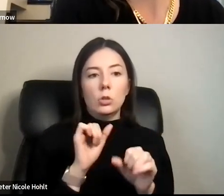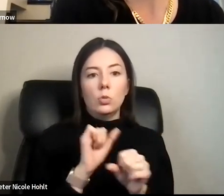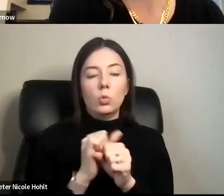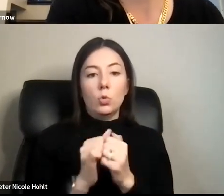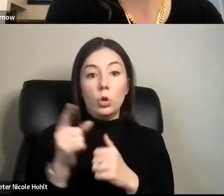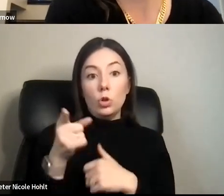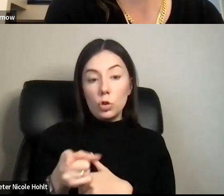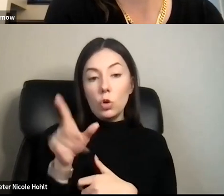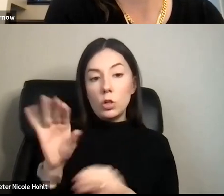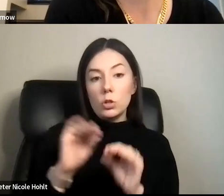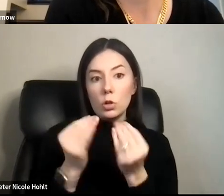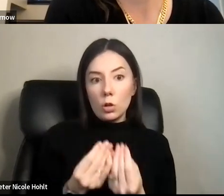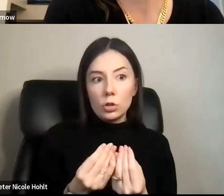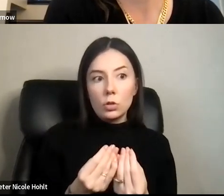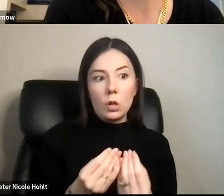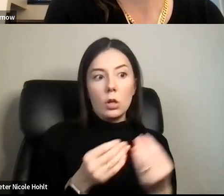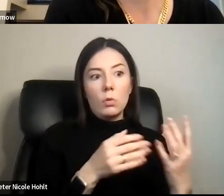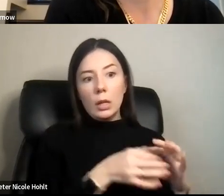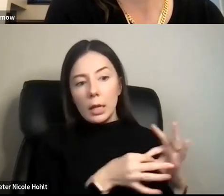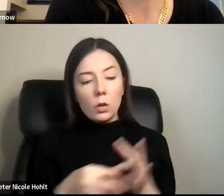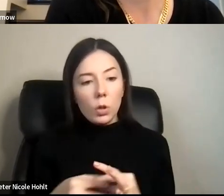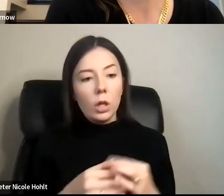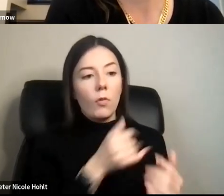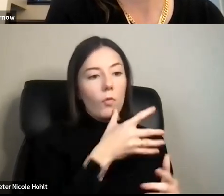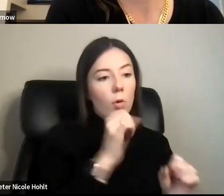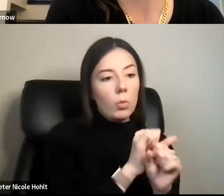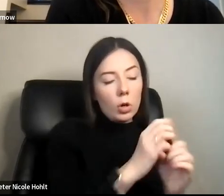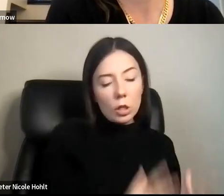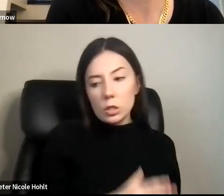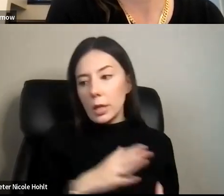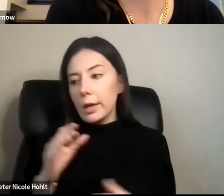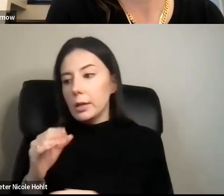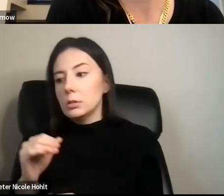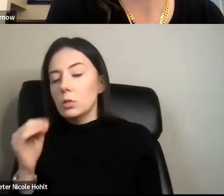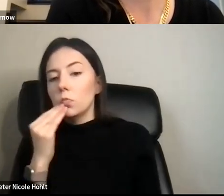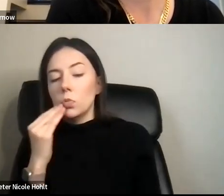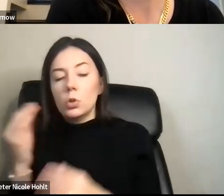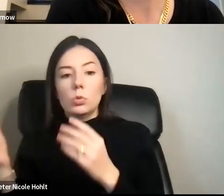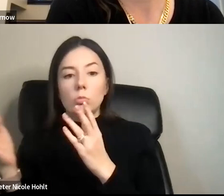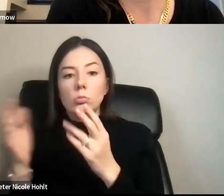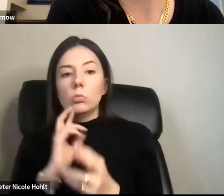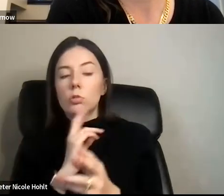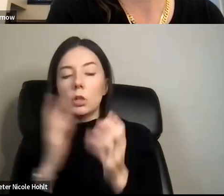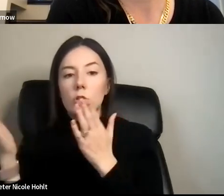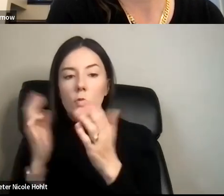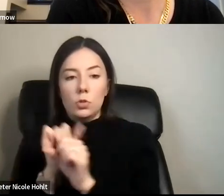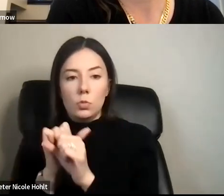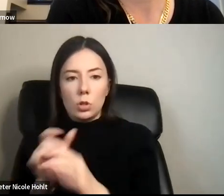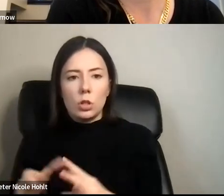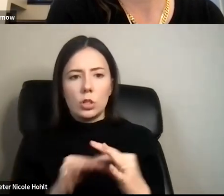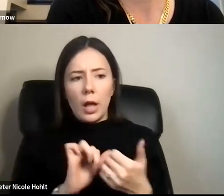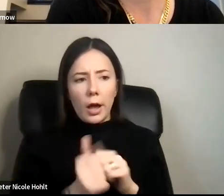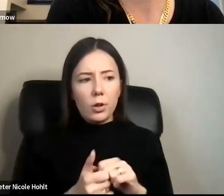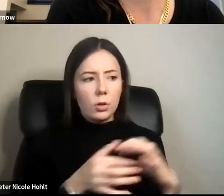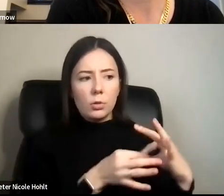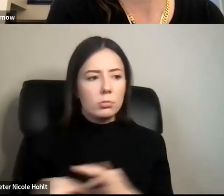organizations across farm workers and hospitality workers, either what's already happening or what's a possibility to be collaborating